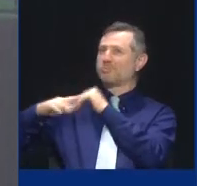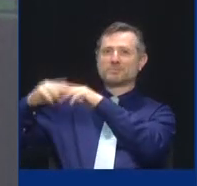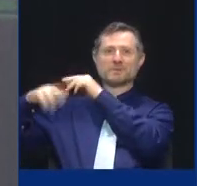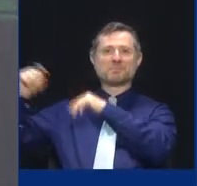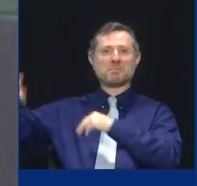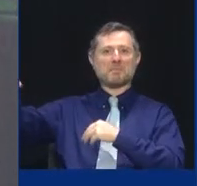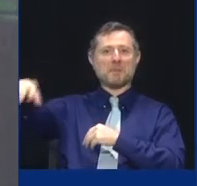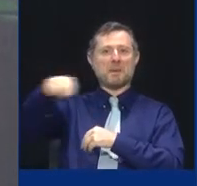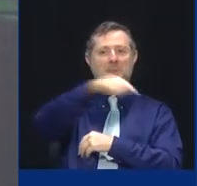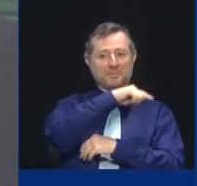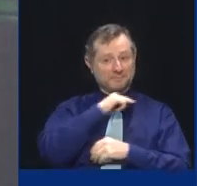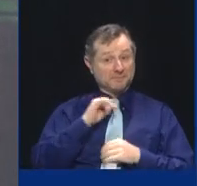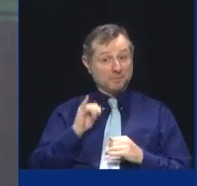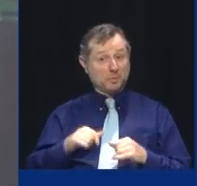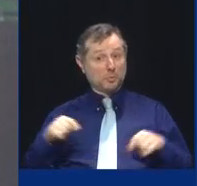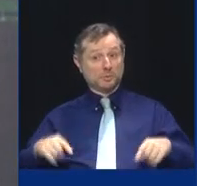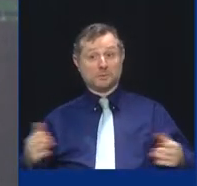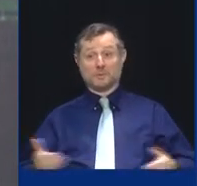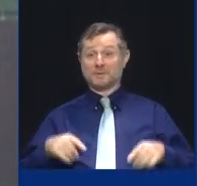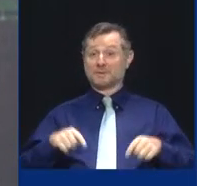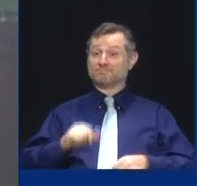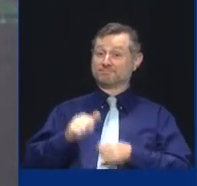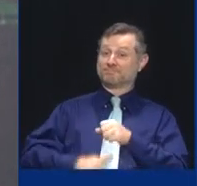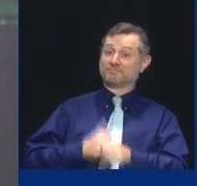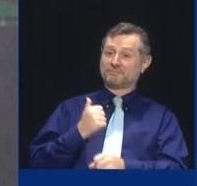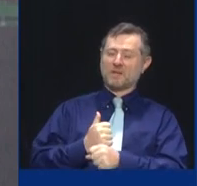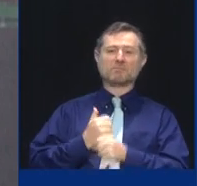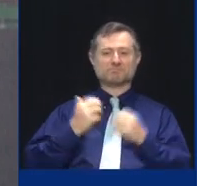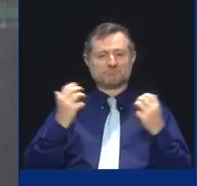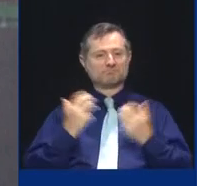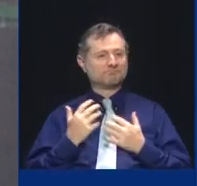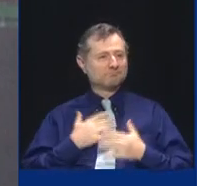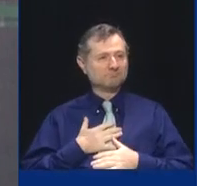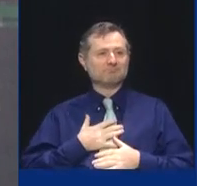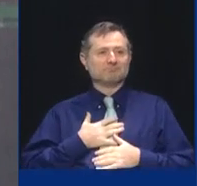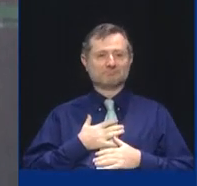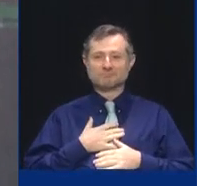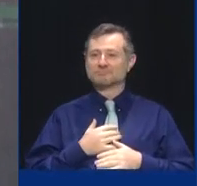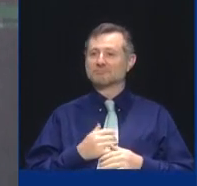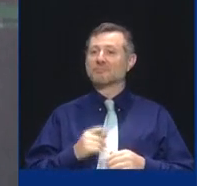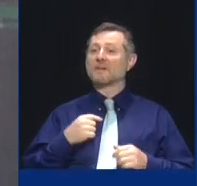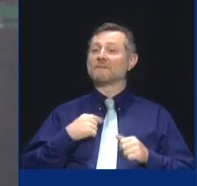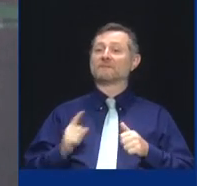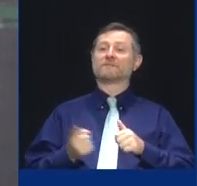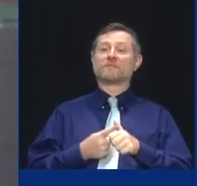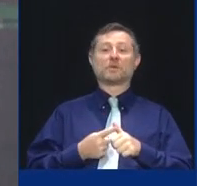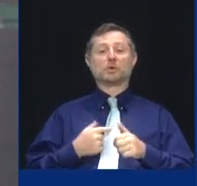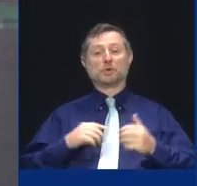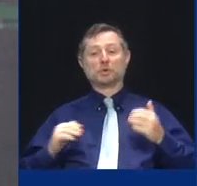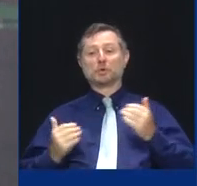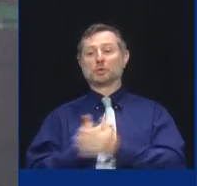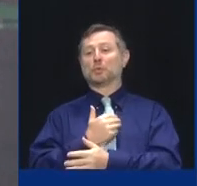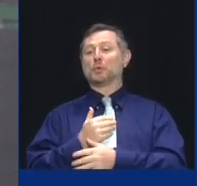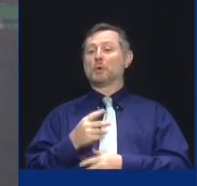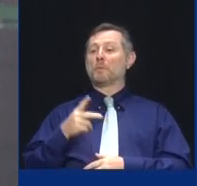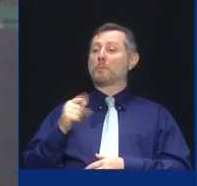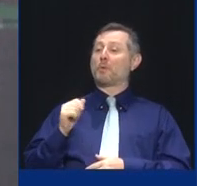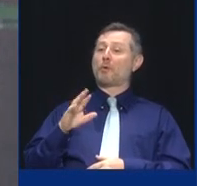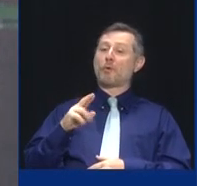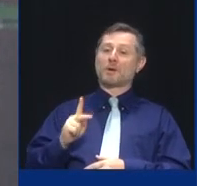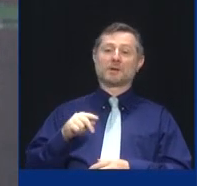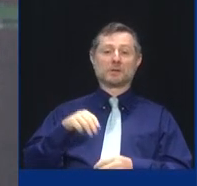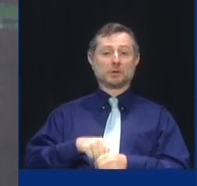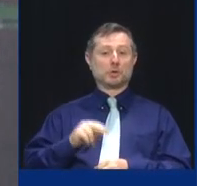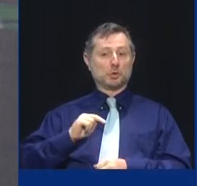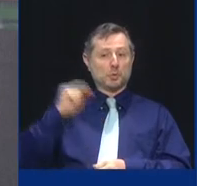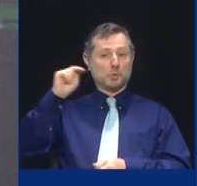is historic. This is the first new theme park in the